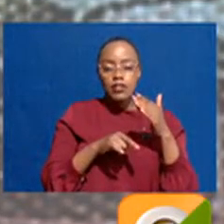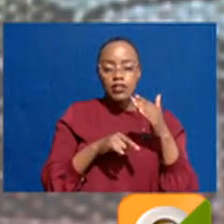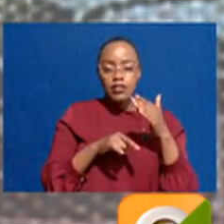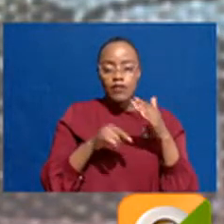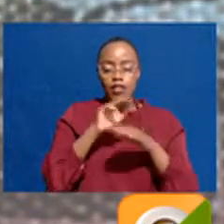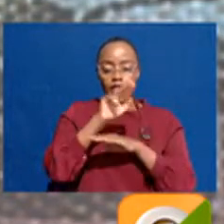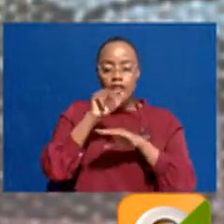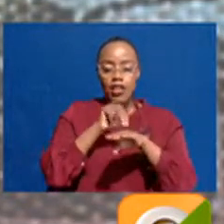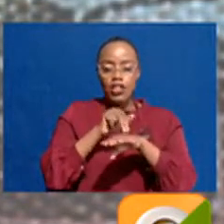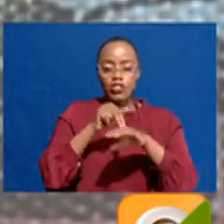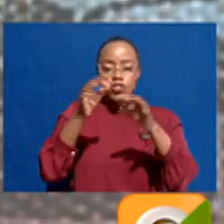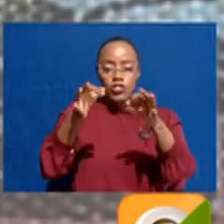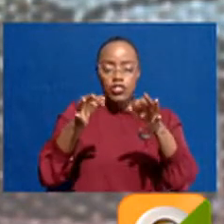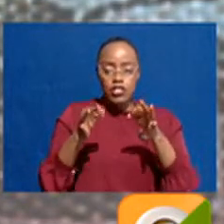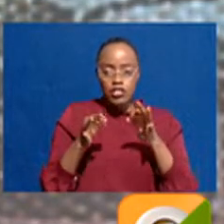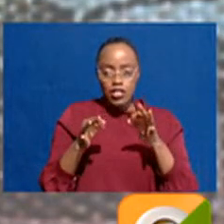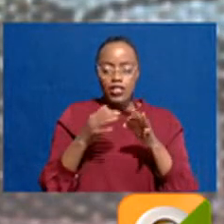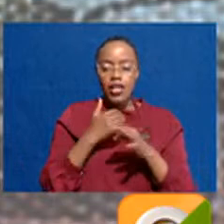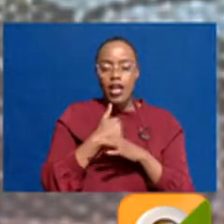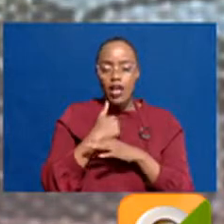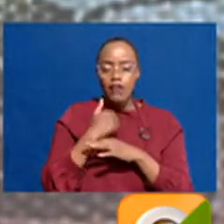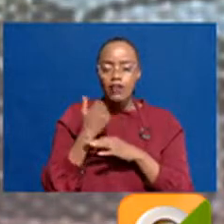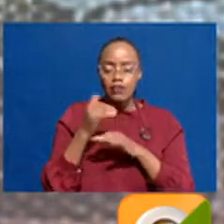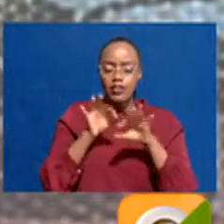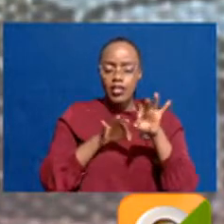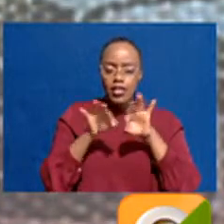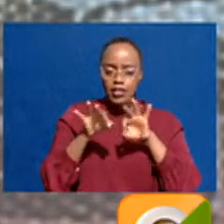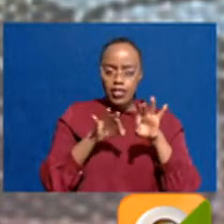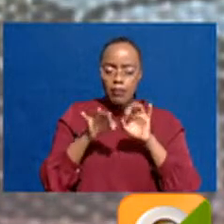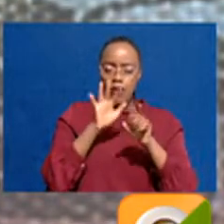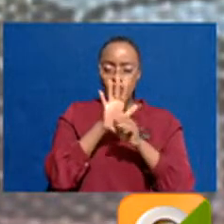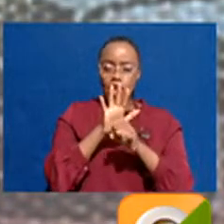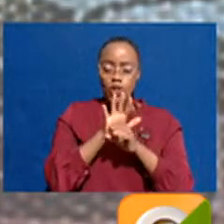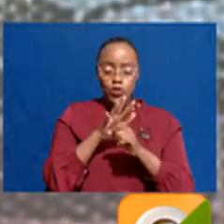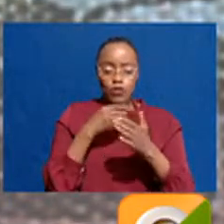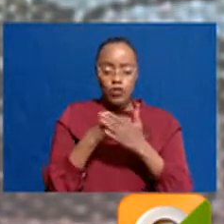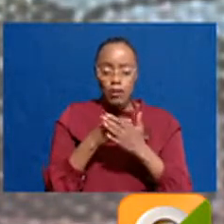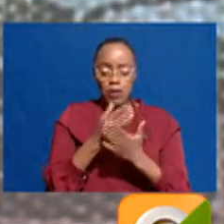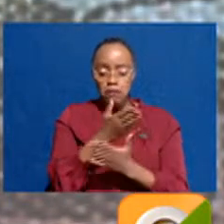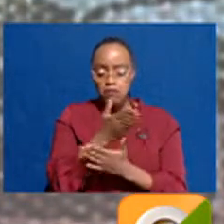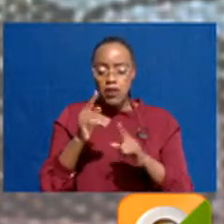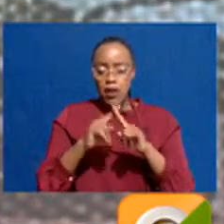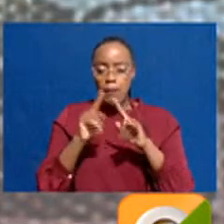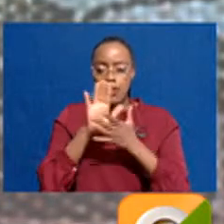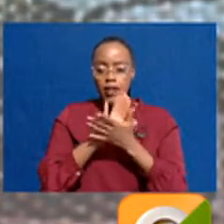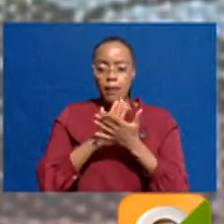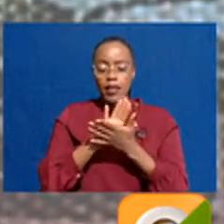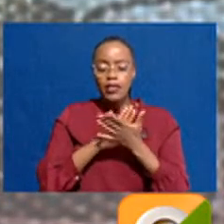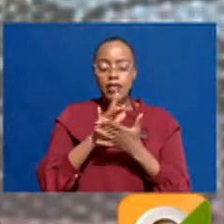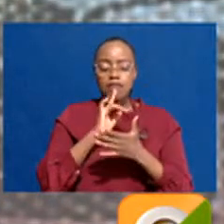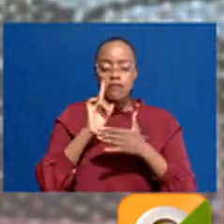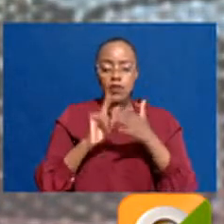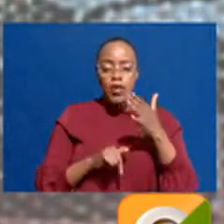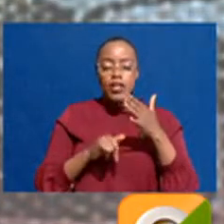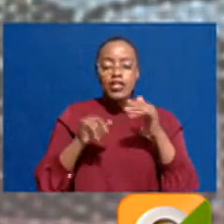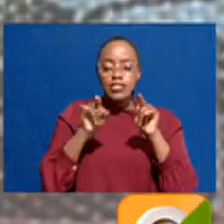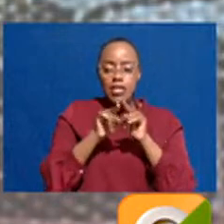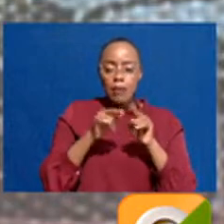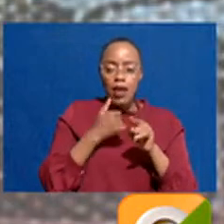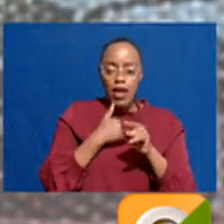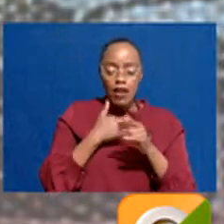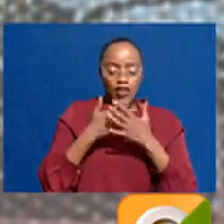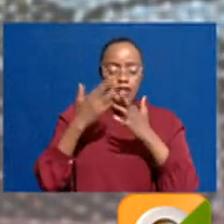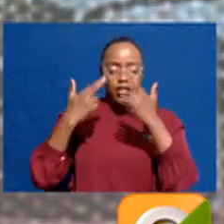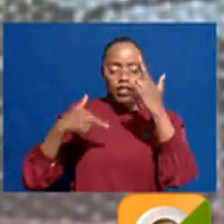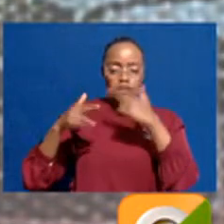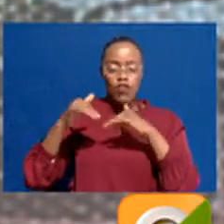National Treasury was there yesterday, and they explained quite a lot about this. Right. But basically, we're saying that the fact that there is no review